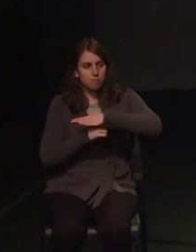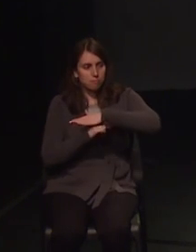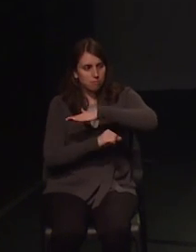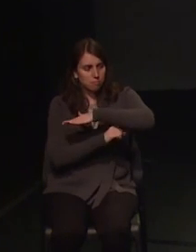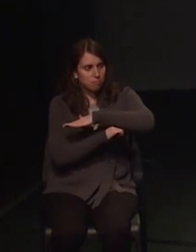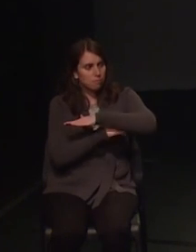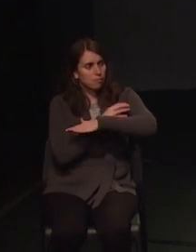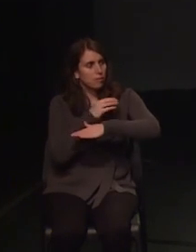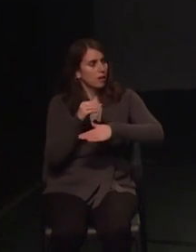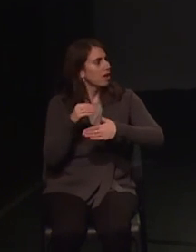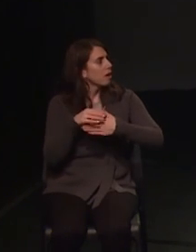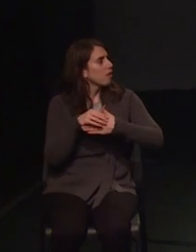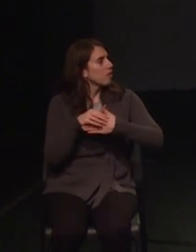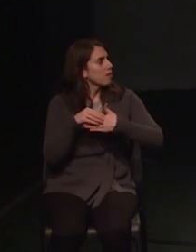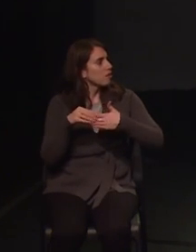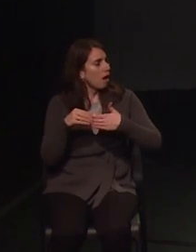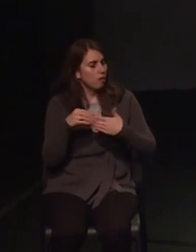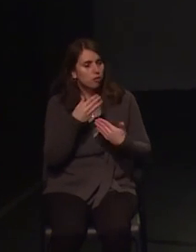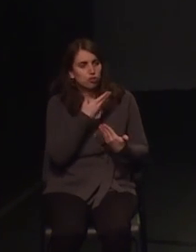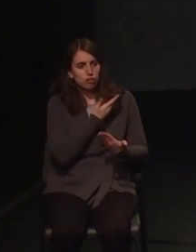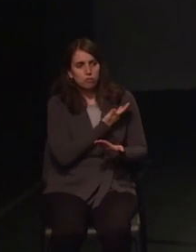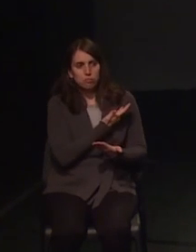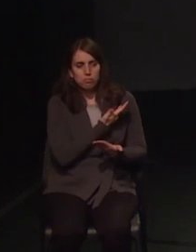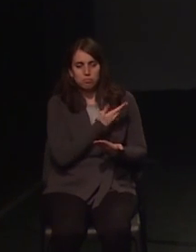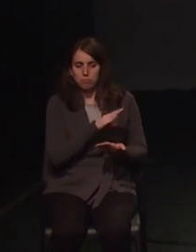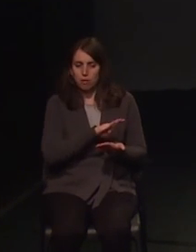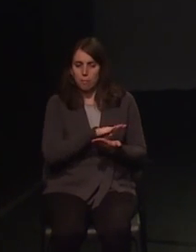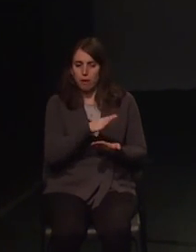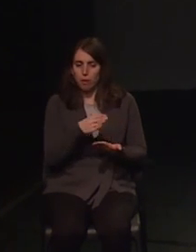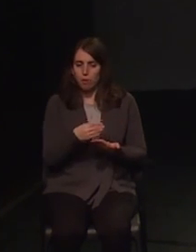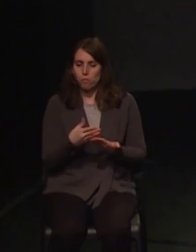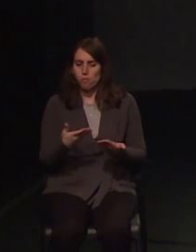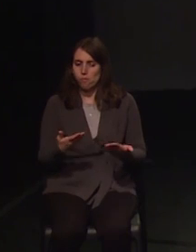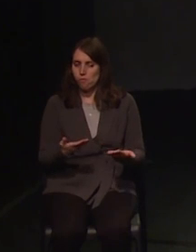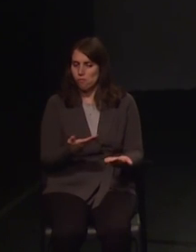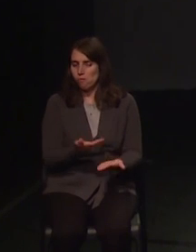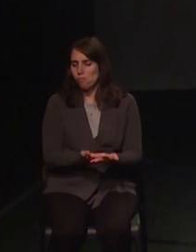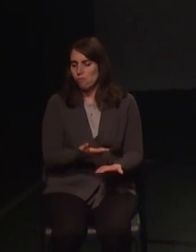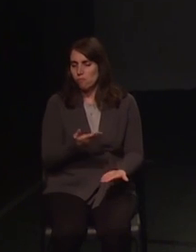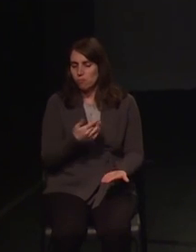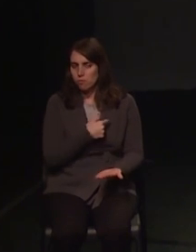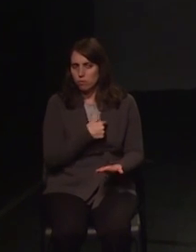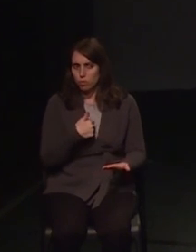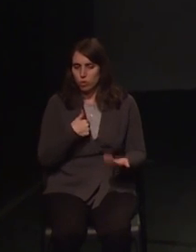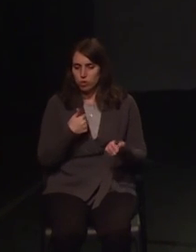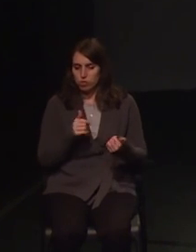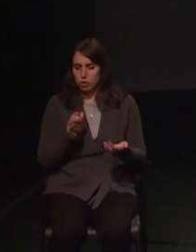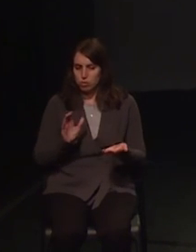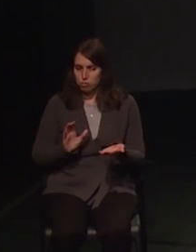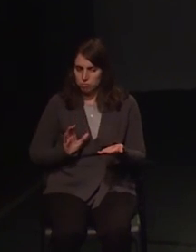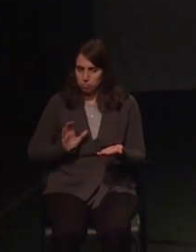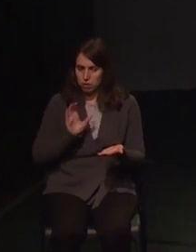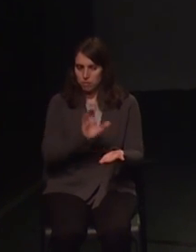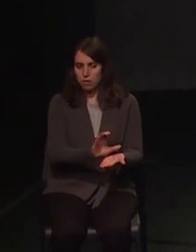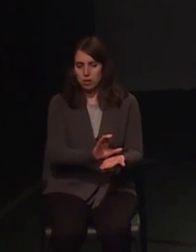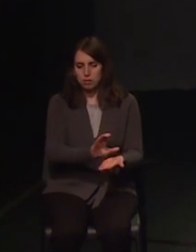and the dollars I think speak for, you know, we tried to put our money where our heads